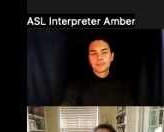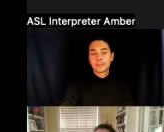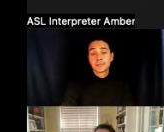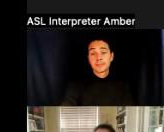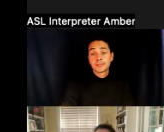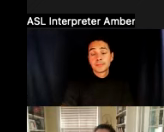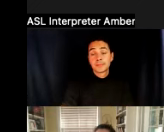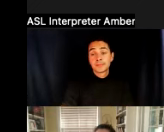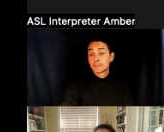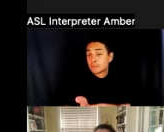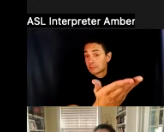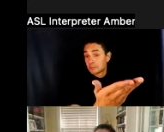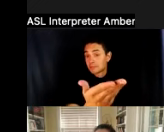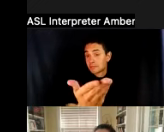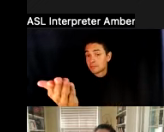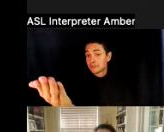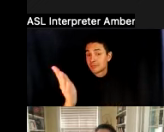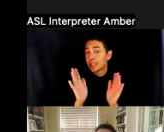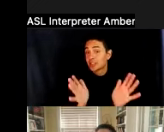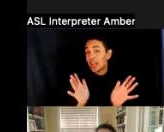Is anybody writing in the chat stuff?